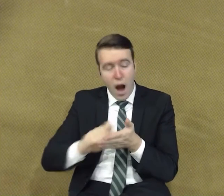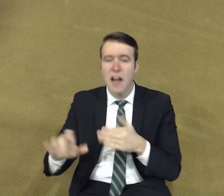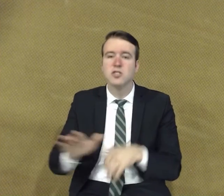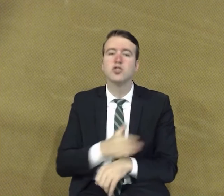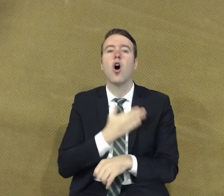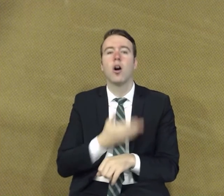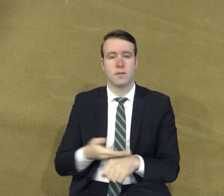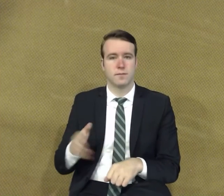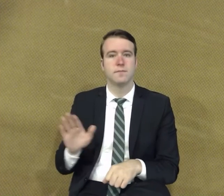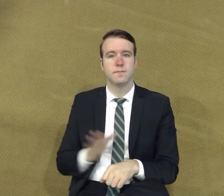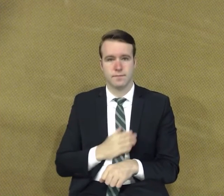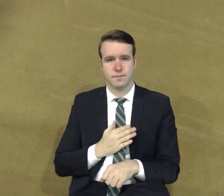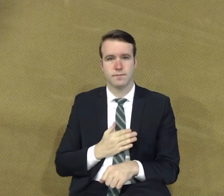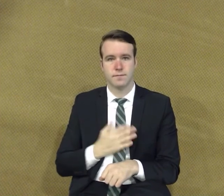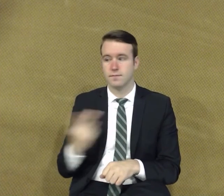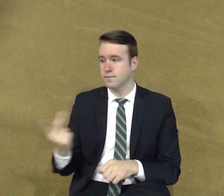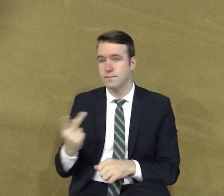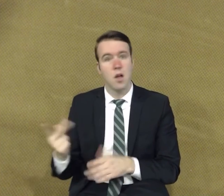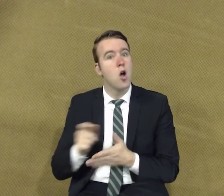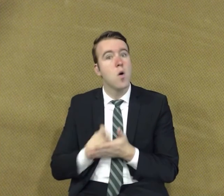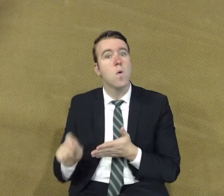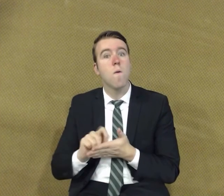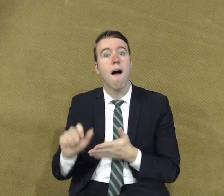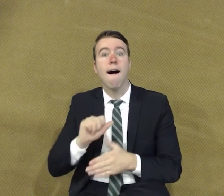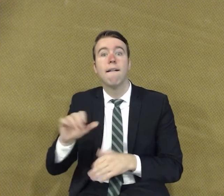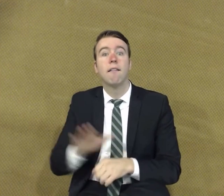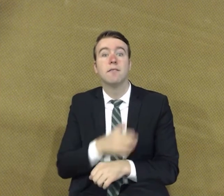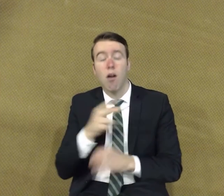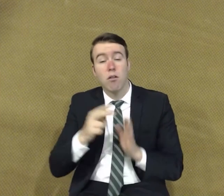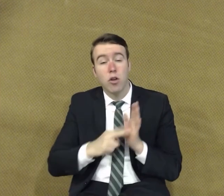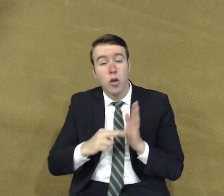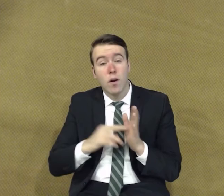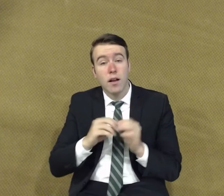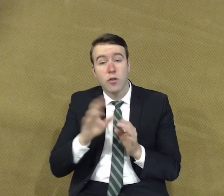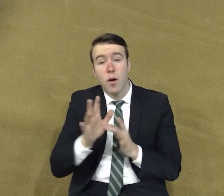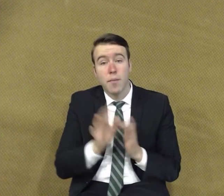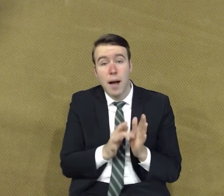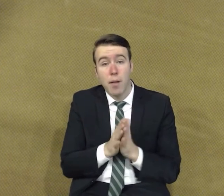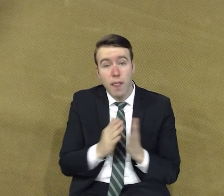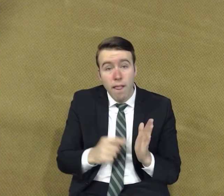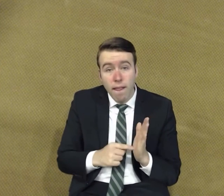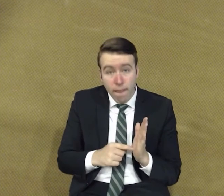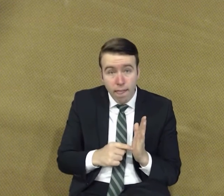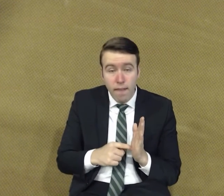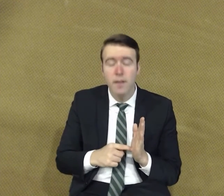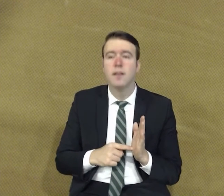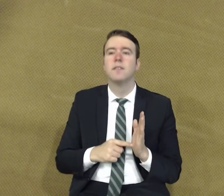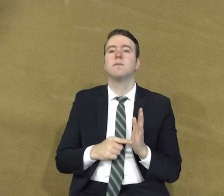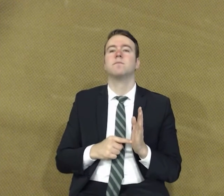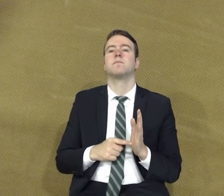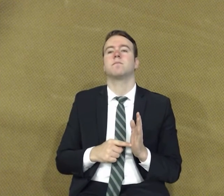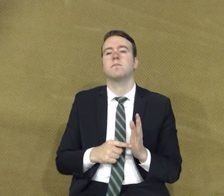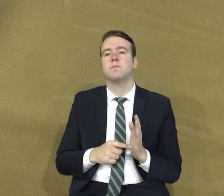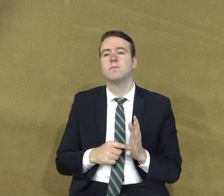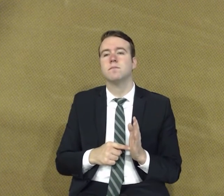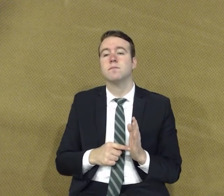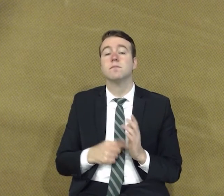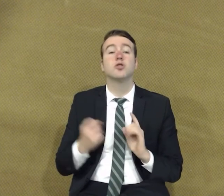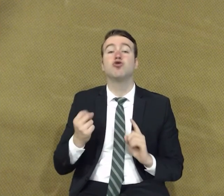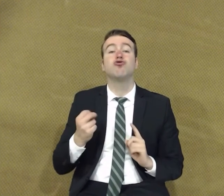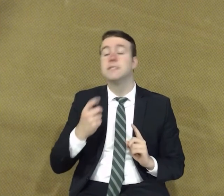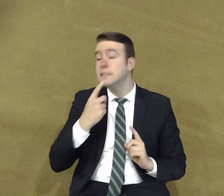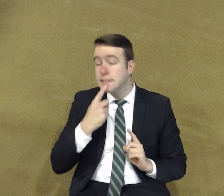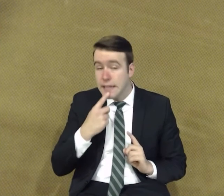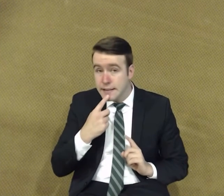song. They write a song. You can read it in your Bible. And so she